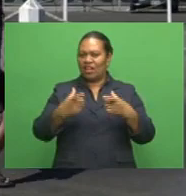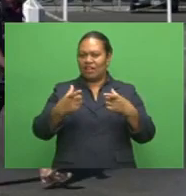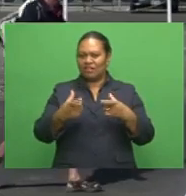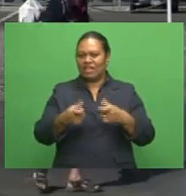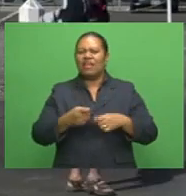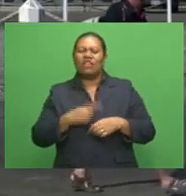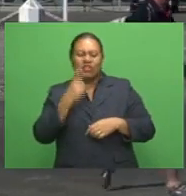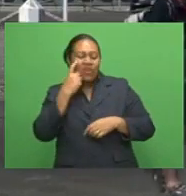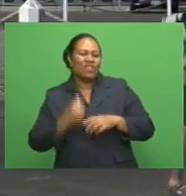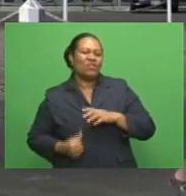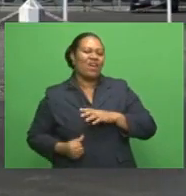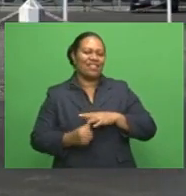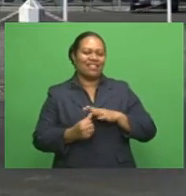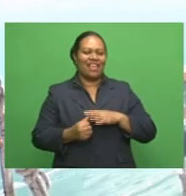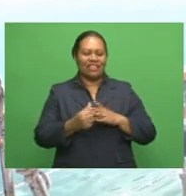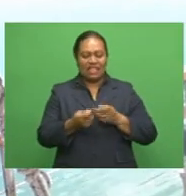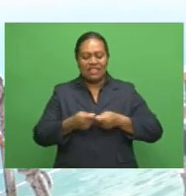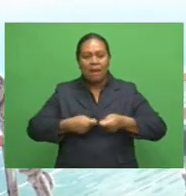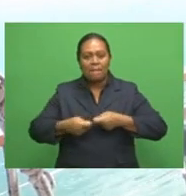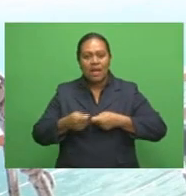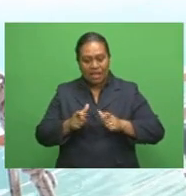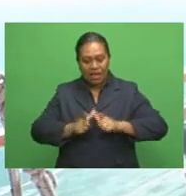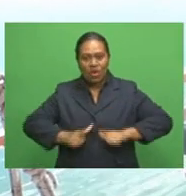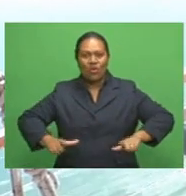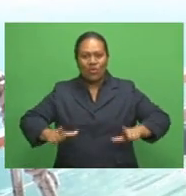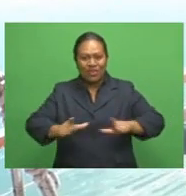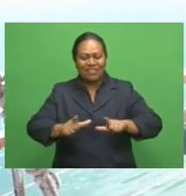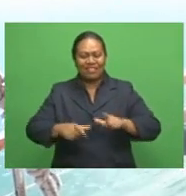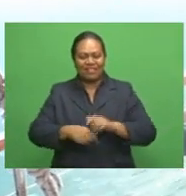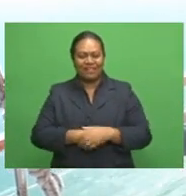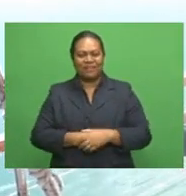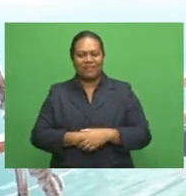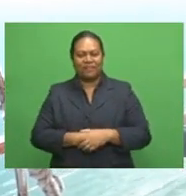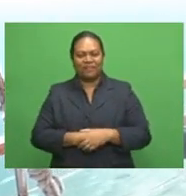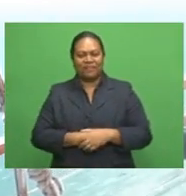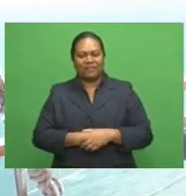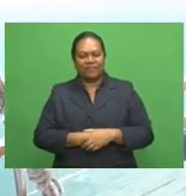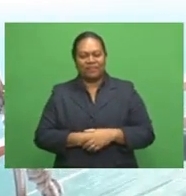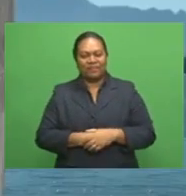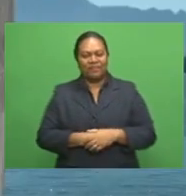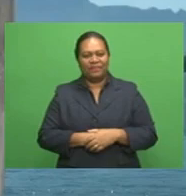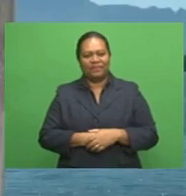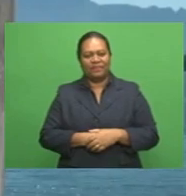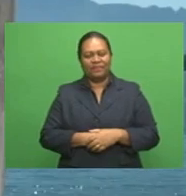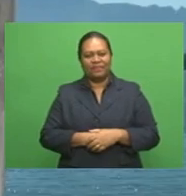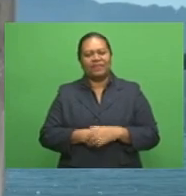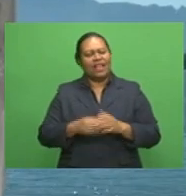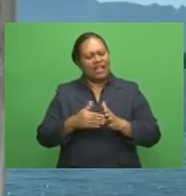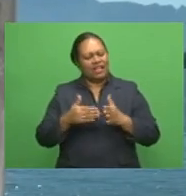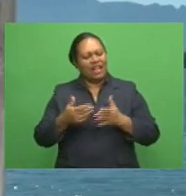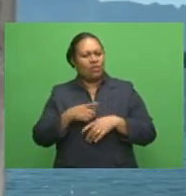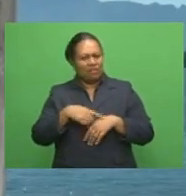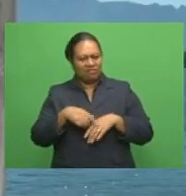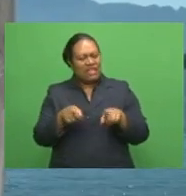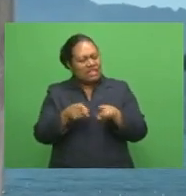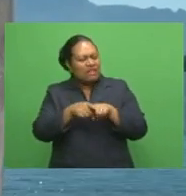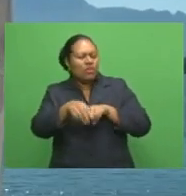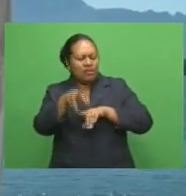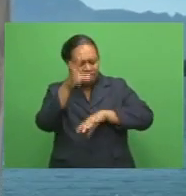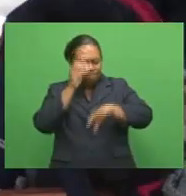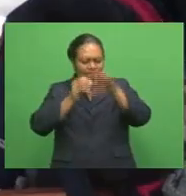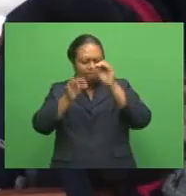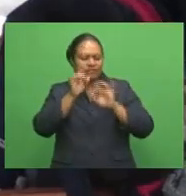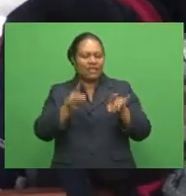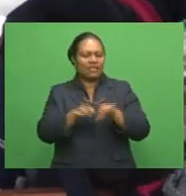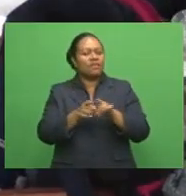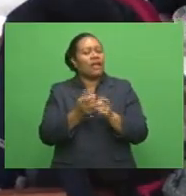access the local market, in terms of penetrating the local market. So we are all learning as we're going along